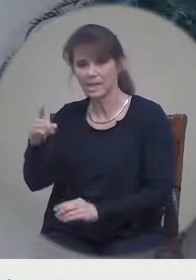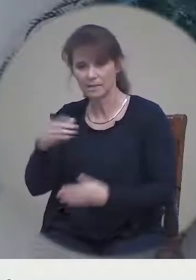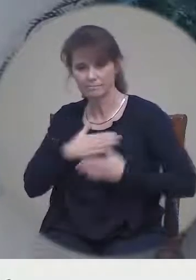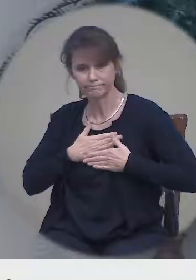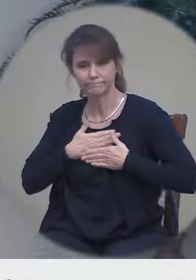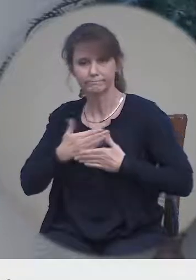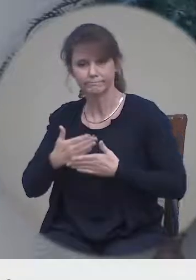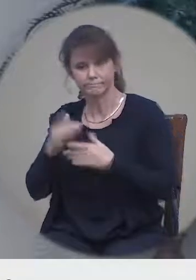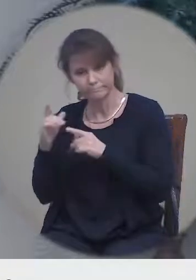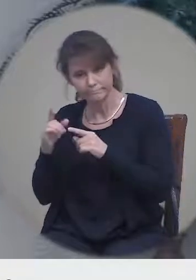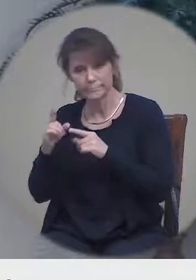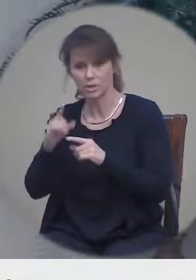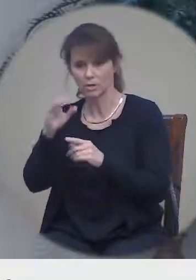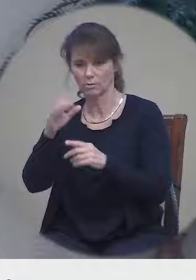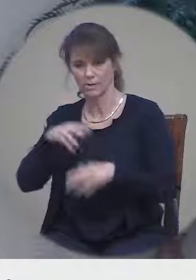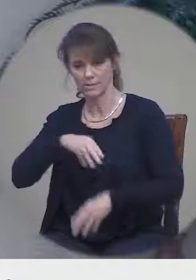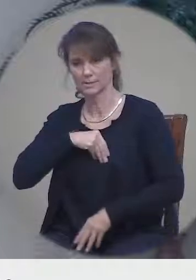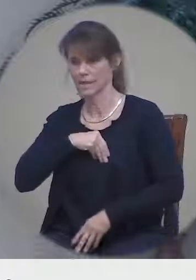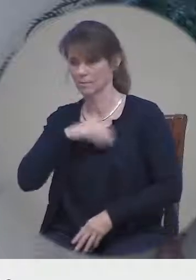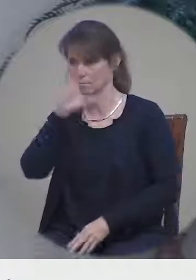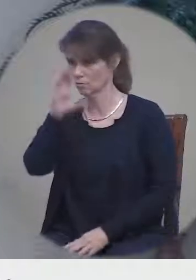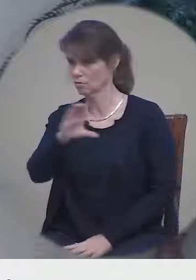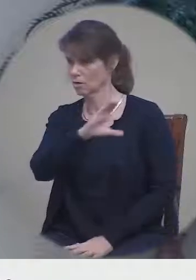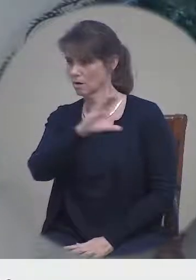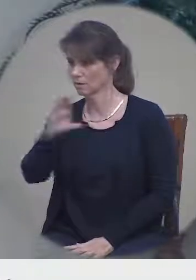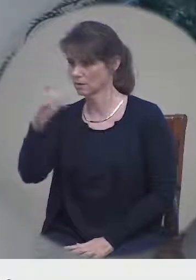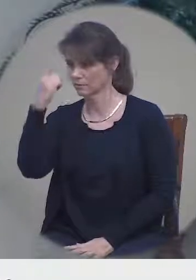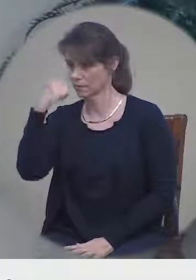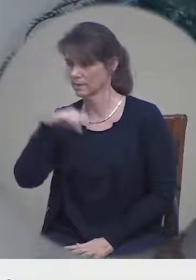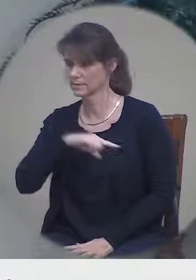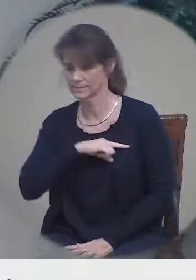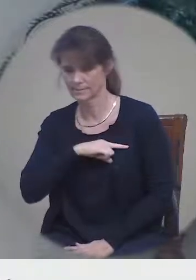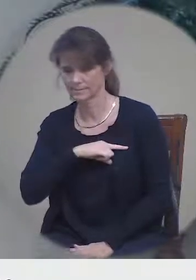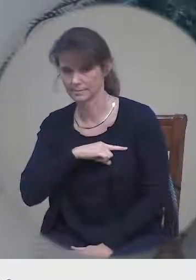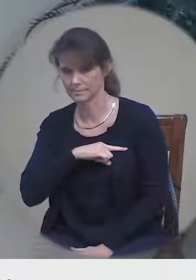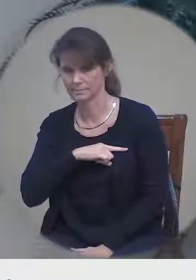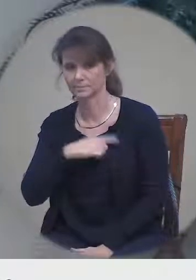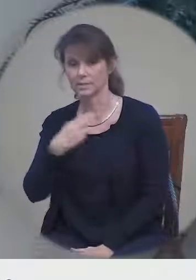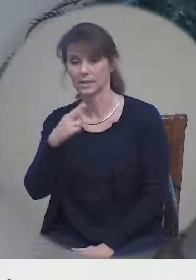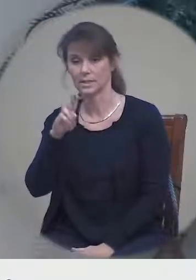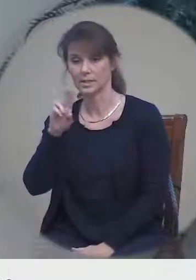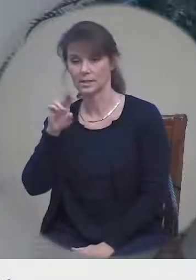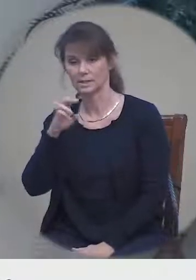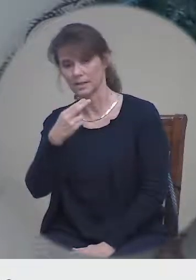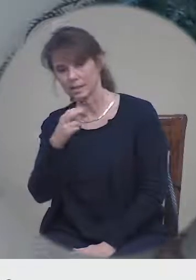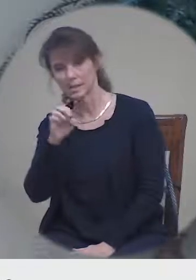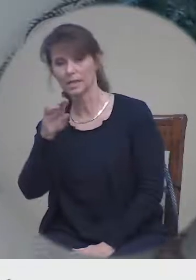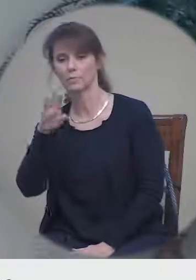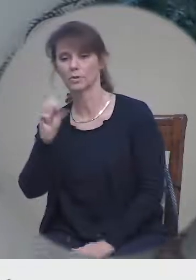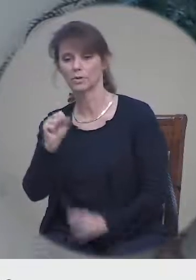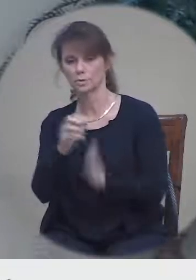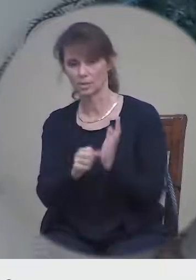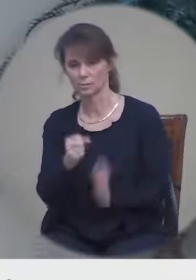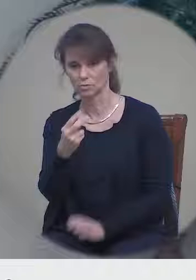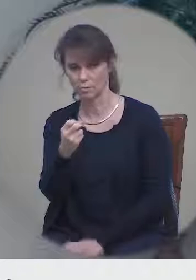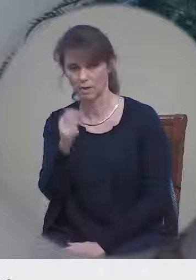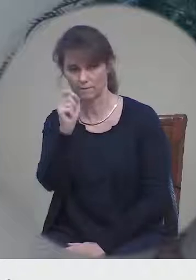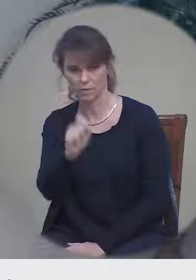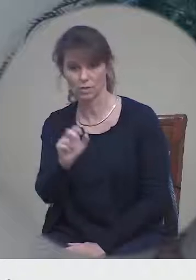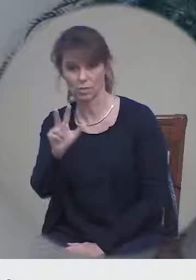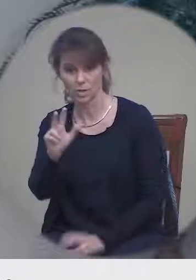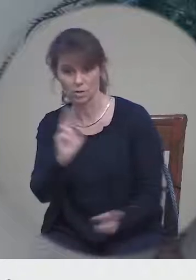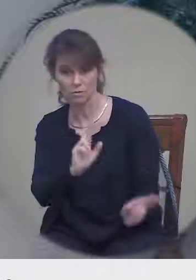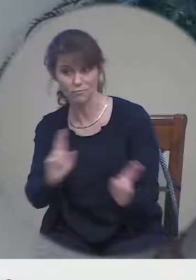where we want to pick up today's lesson. So let's go a little further here. We'll look in Hebrews in the 12th chapter. We're going to begin in verse 3. Are you